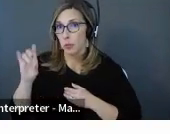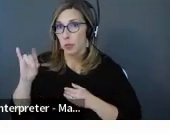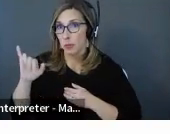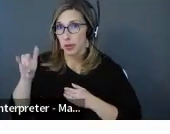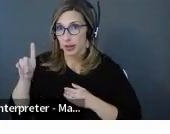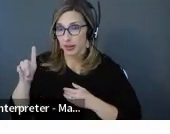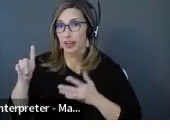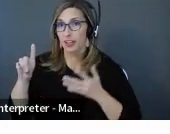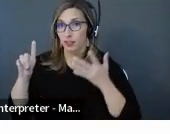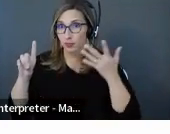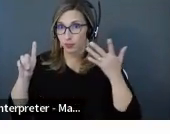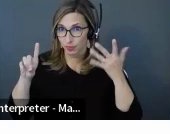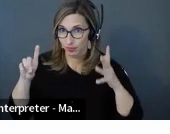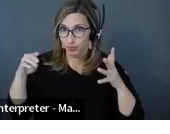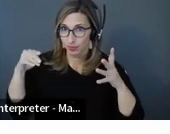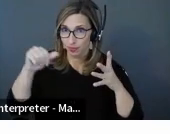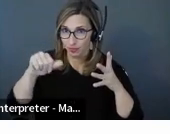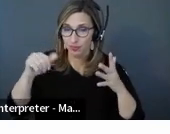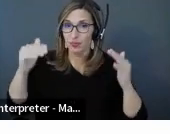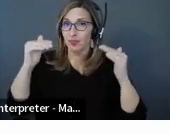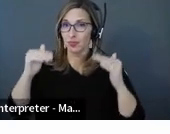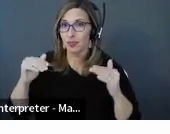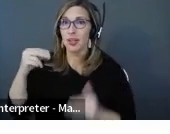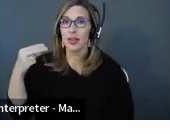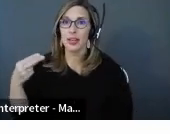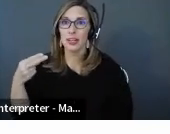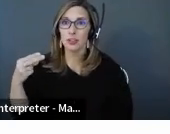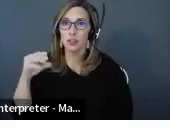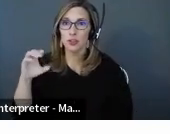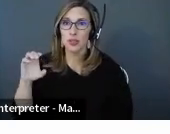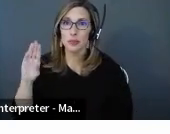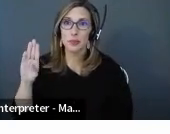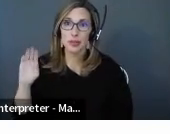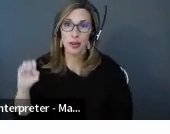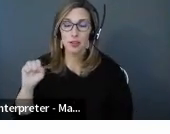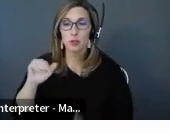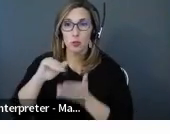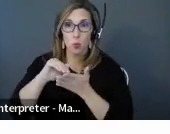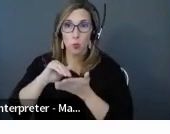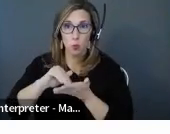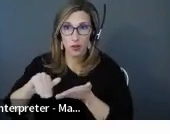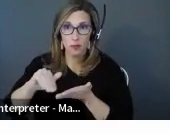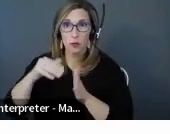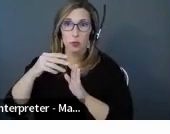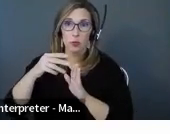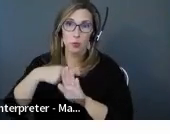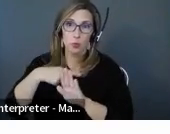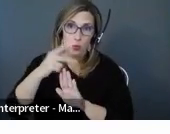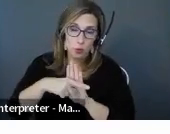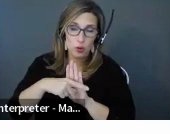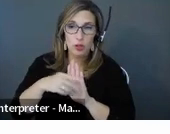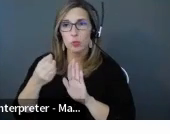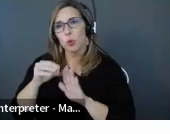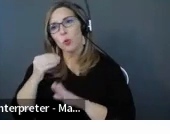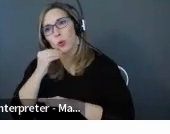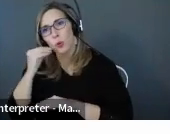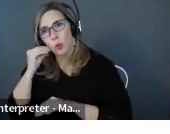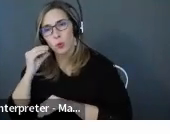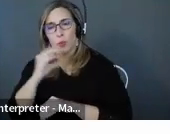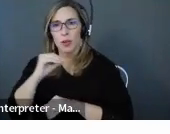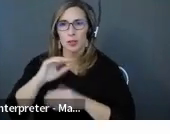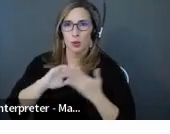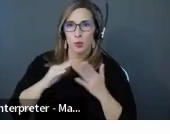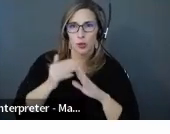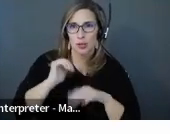then after Medicaid, HCBS waiver programs or home and community-based